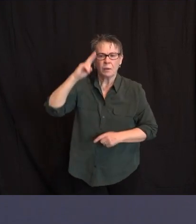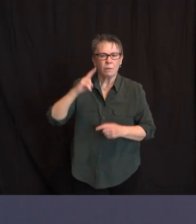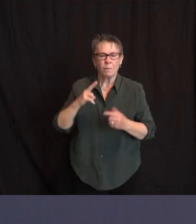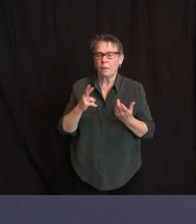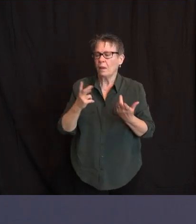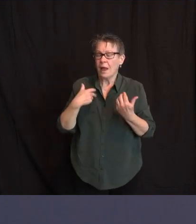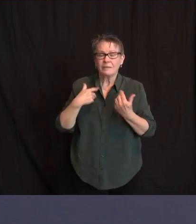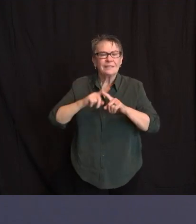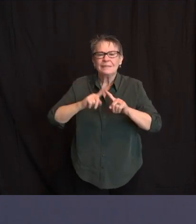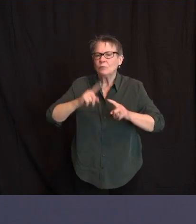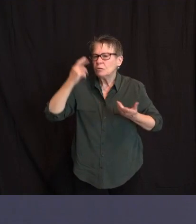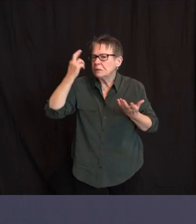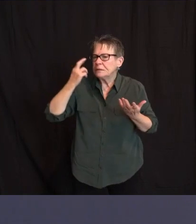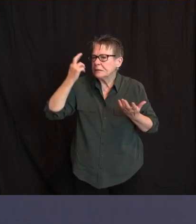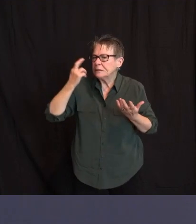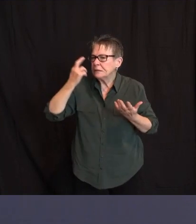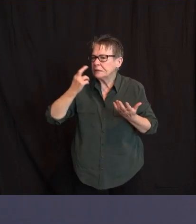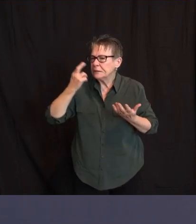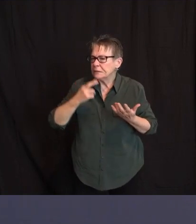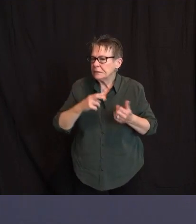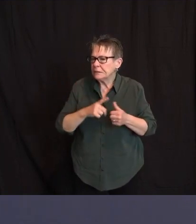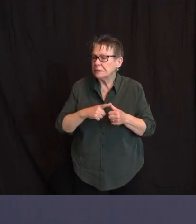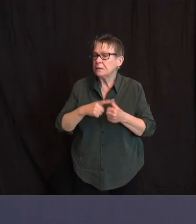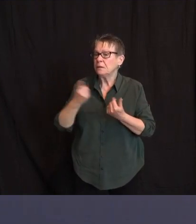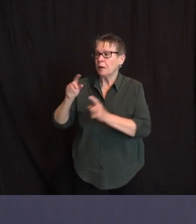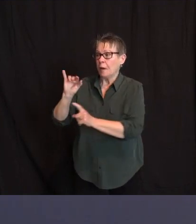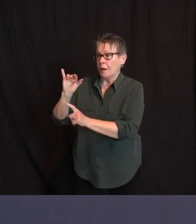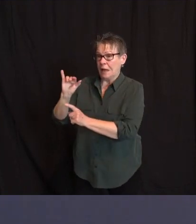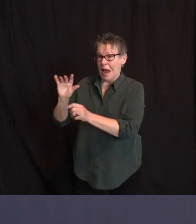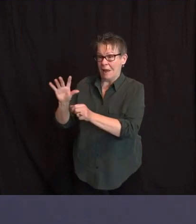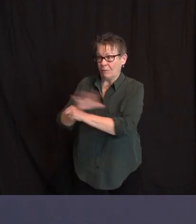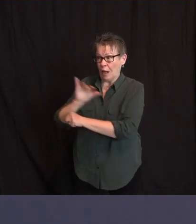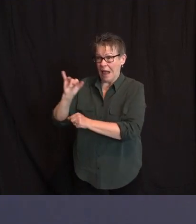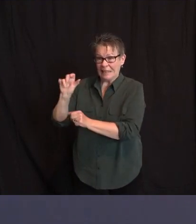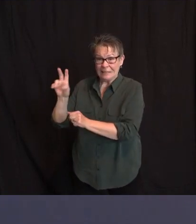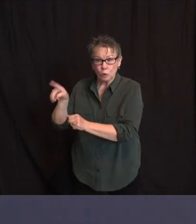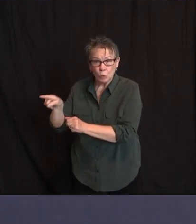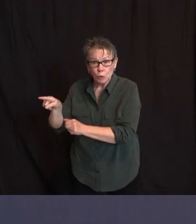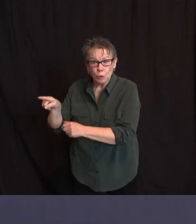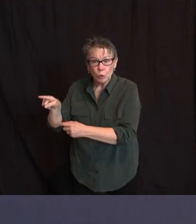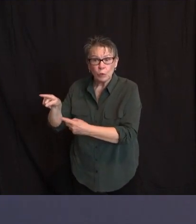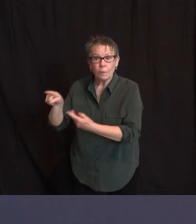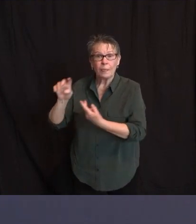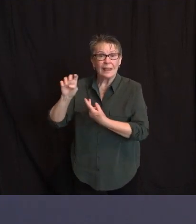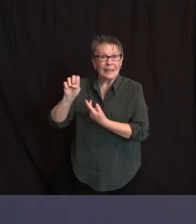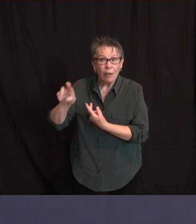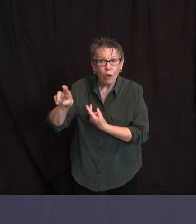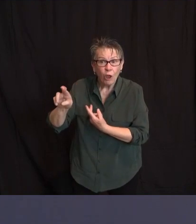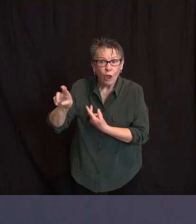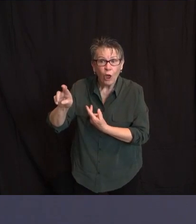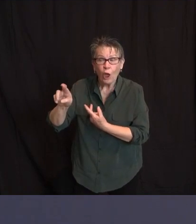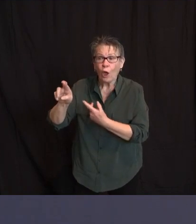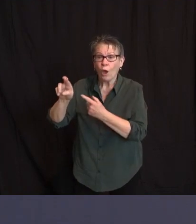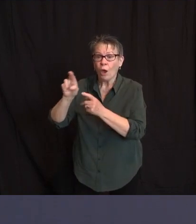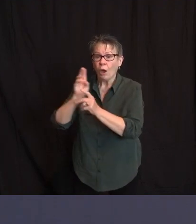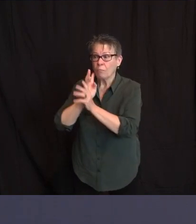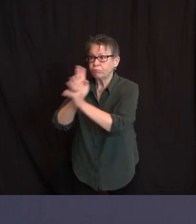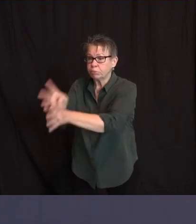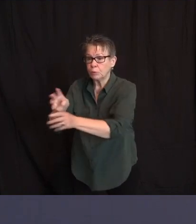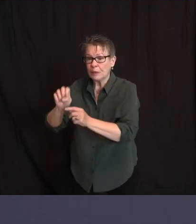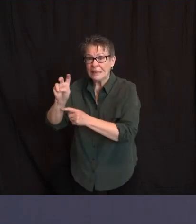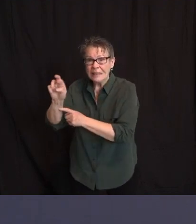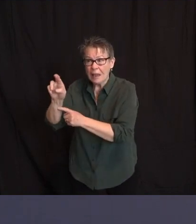divert. Sometimes their total hospital census requires them to go on divert. What we're finding now is, putting all of that